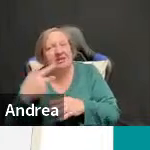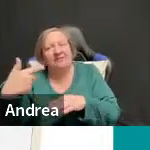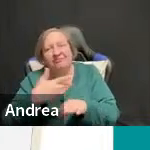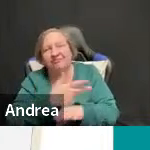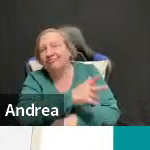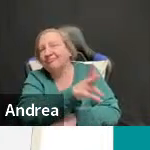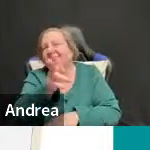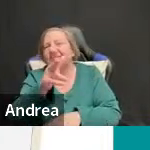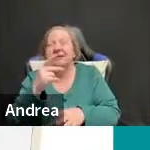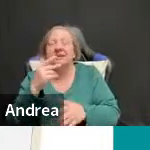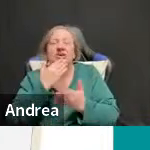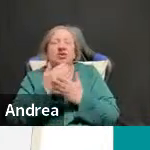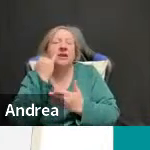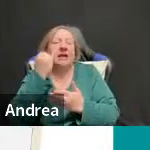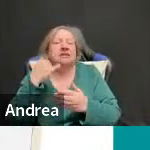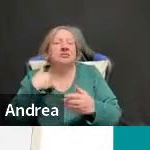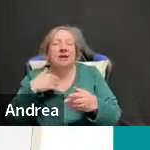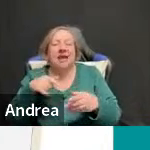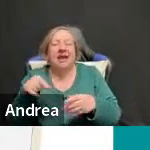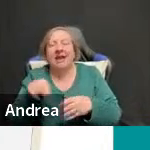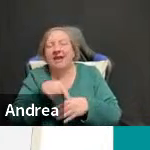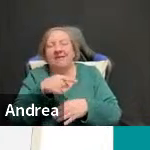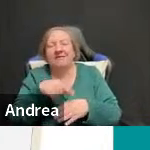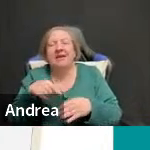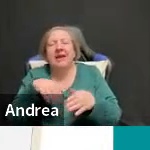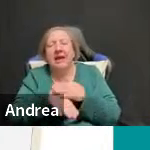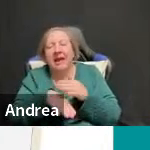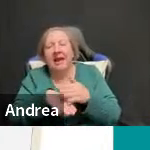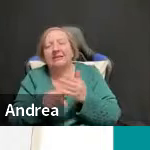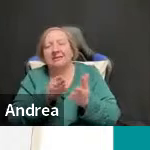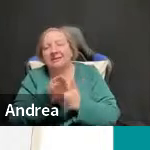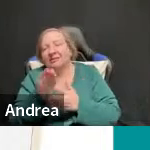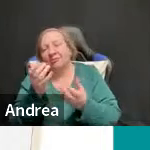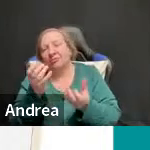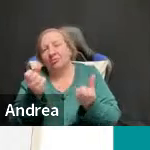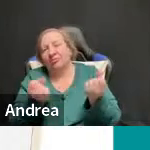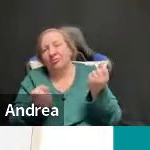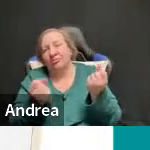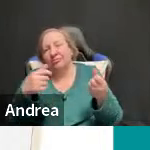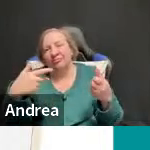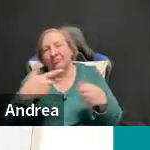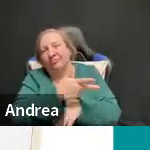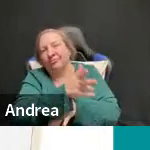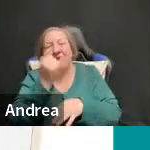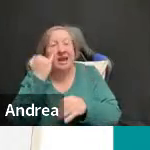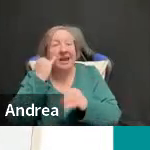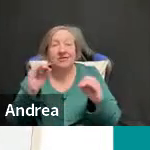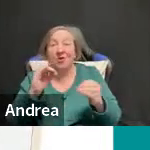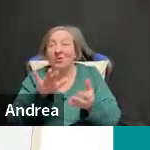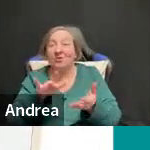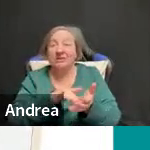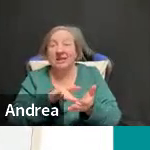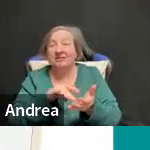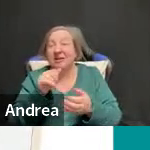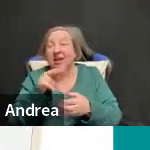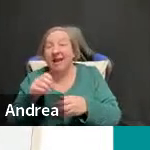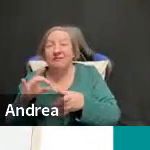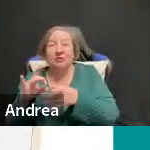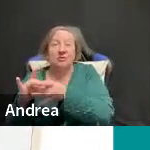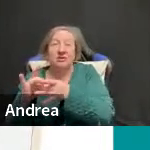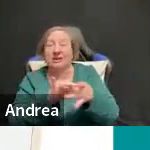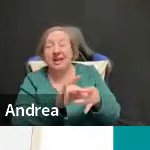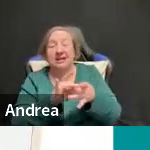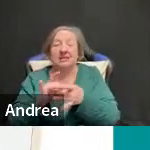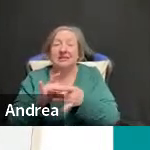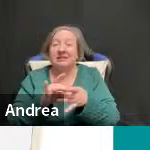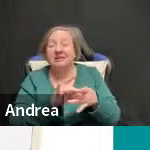or it's just a good idea to have access. And if Center Avenue didn't connect Hayden Island and Tomahawk here, just